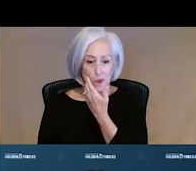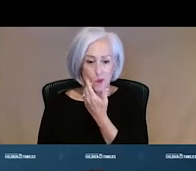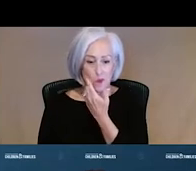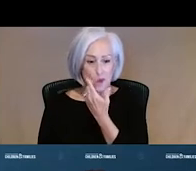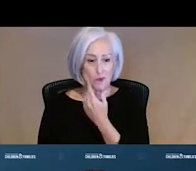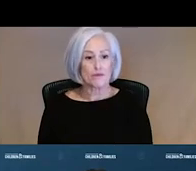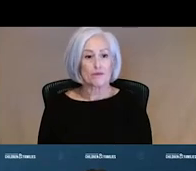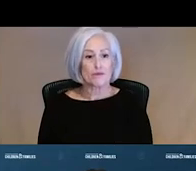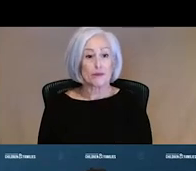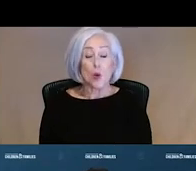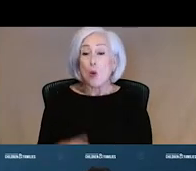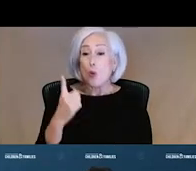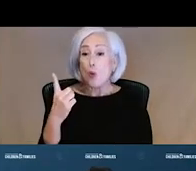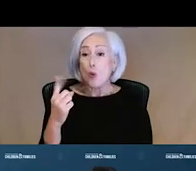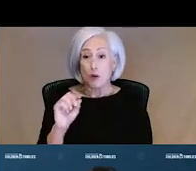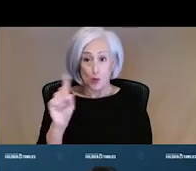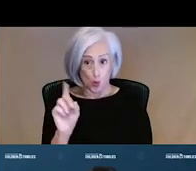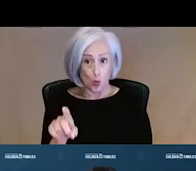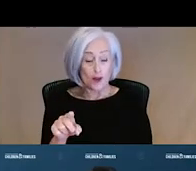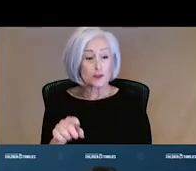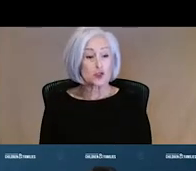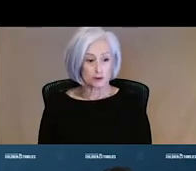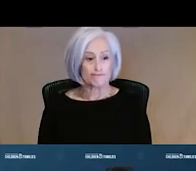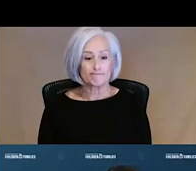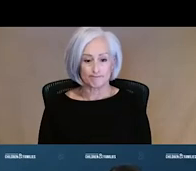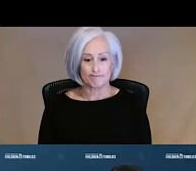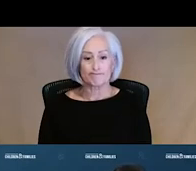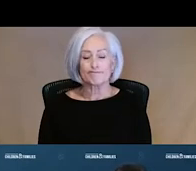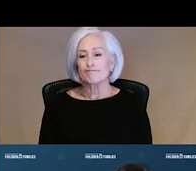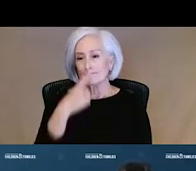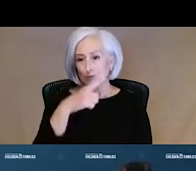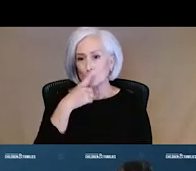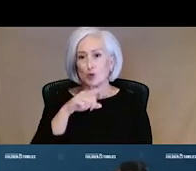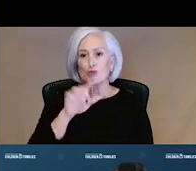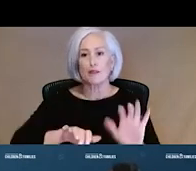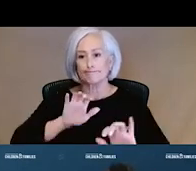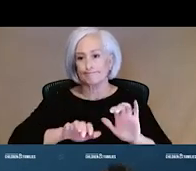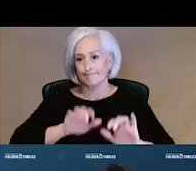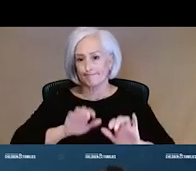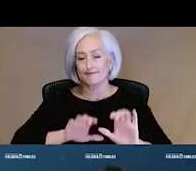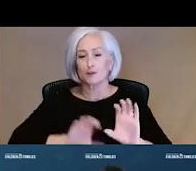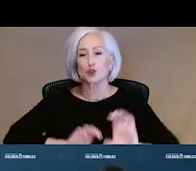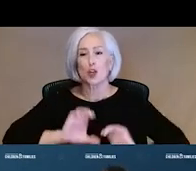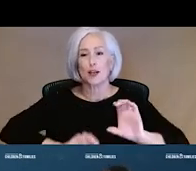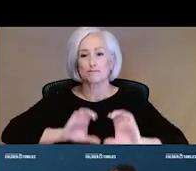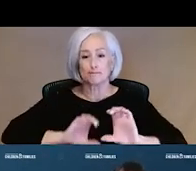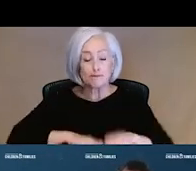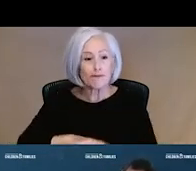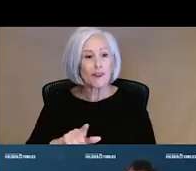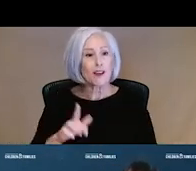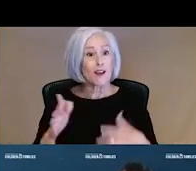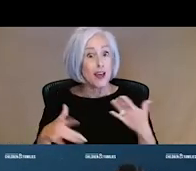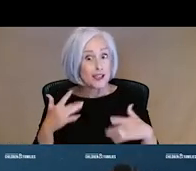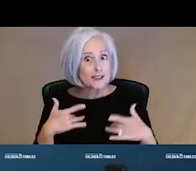We have one last question that we want to ask. So this is where we're going to have you share in the chat. While it's exciting to have this new funding, we know this funding